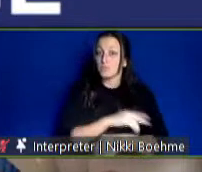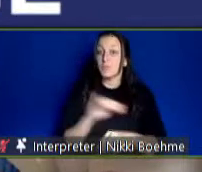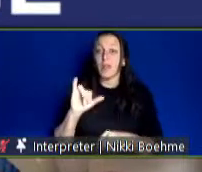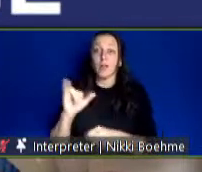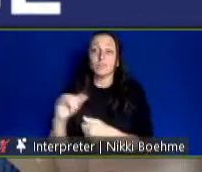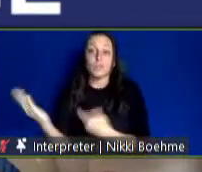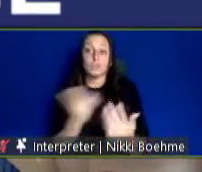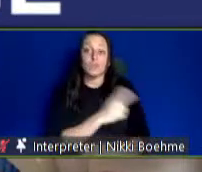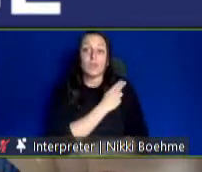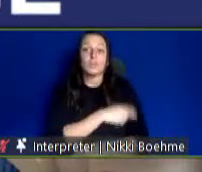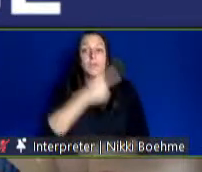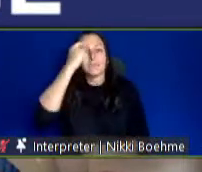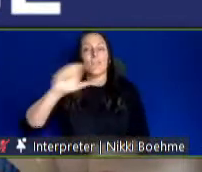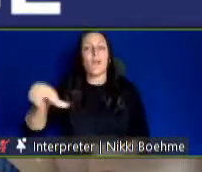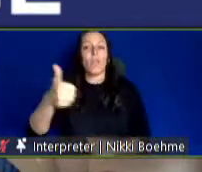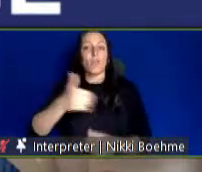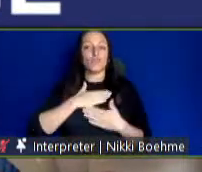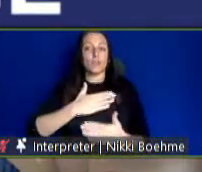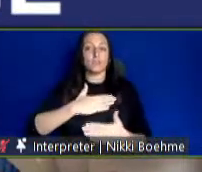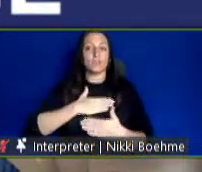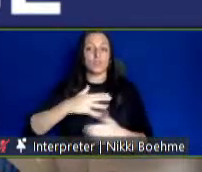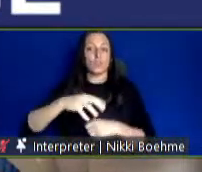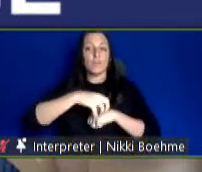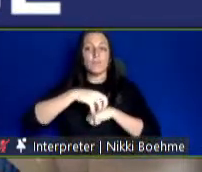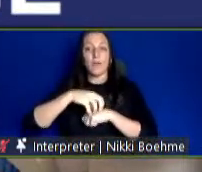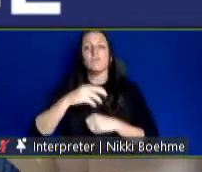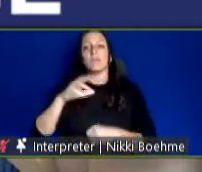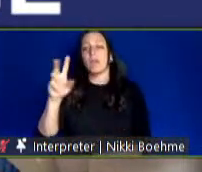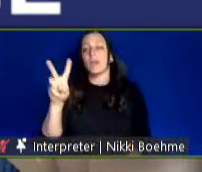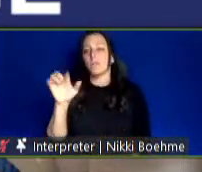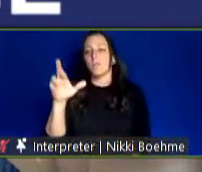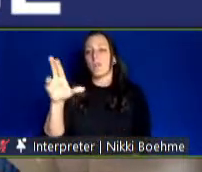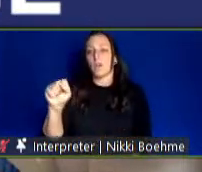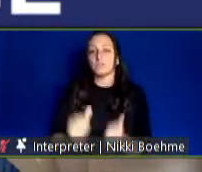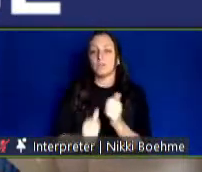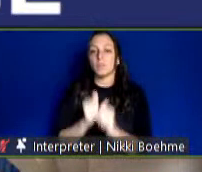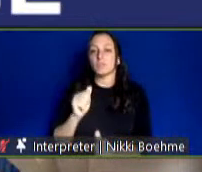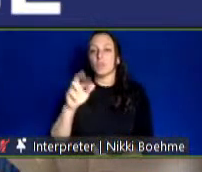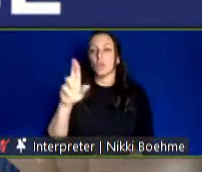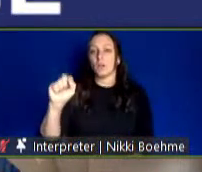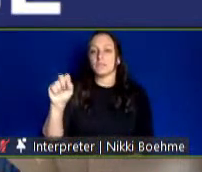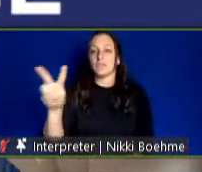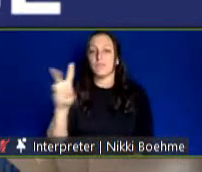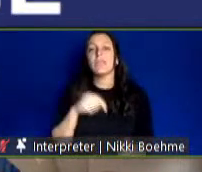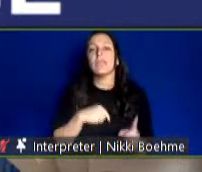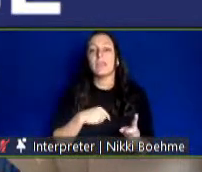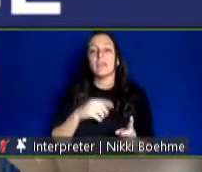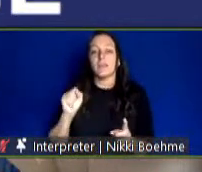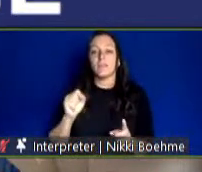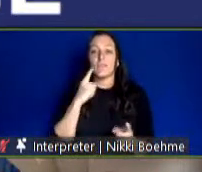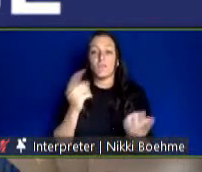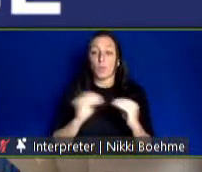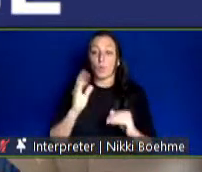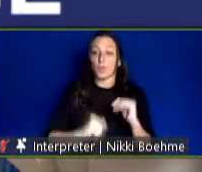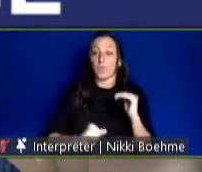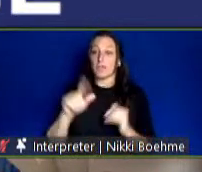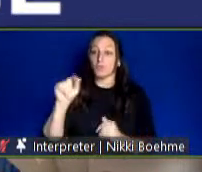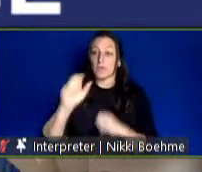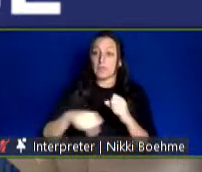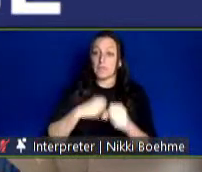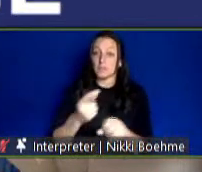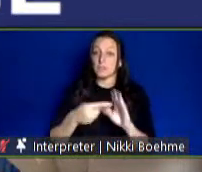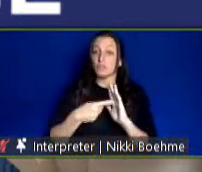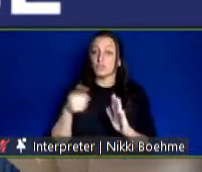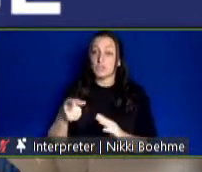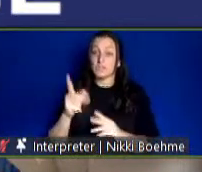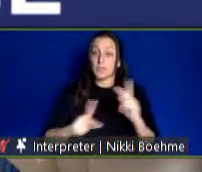to other respiratory viruses, namely the RSV or respiratory syncytial virus. Years. The sheriff's office shared these emotional photos saying they're honored